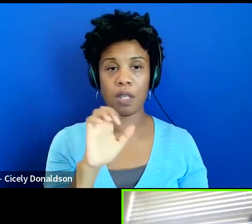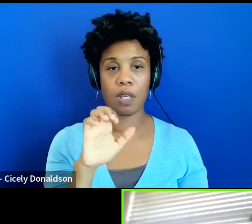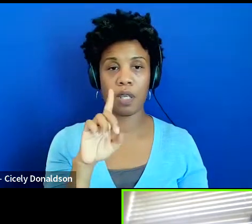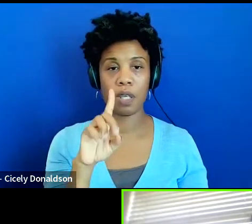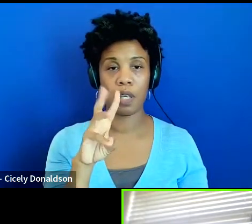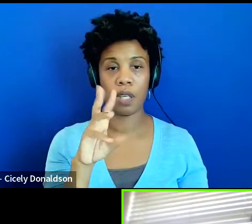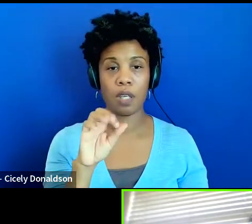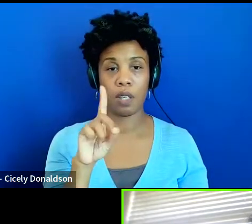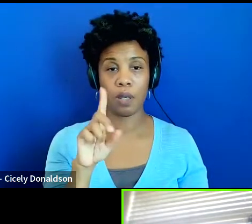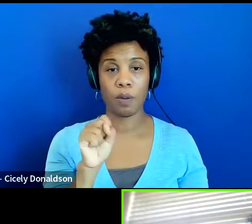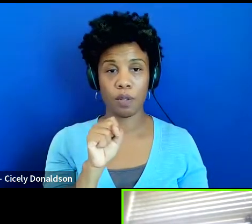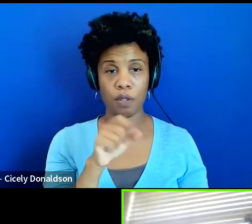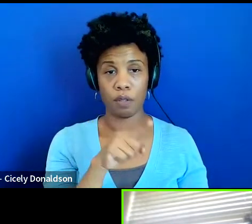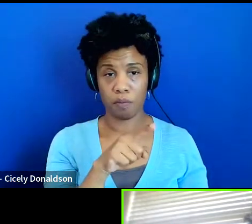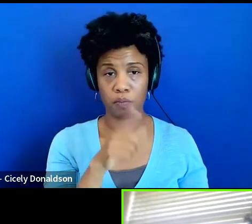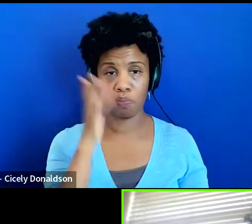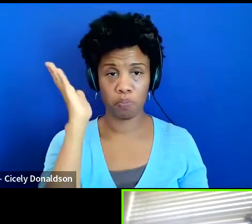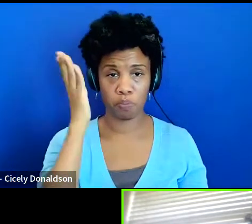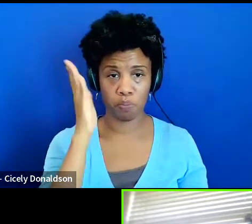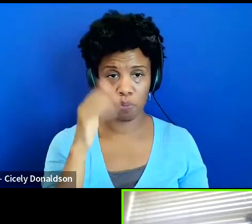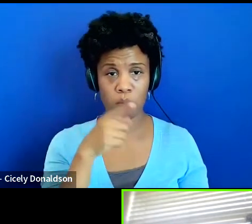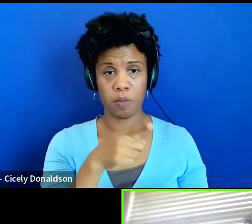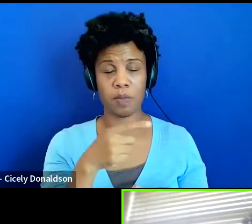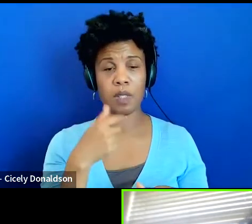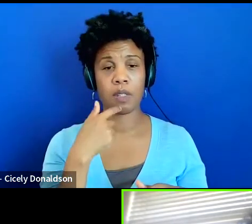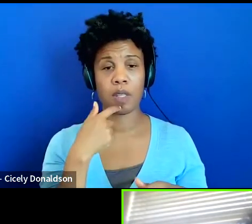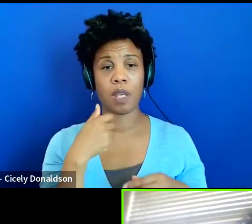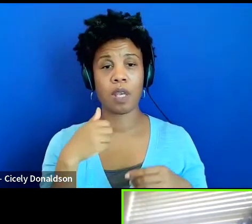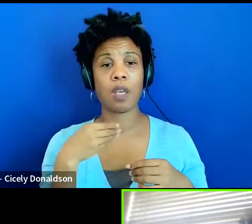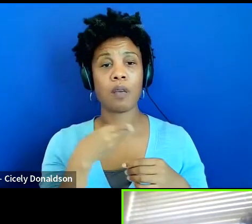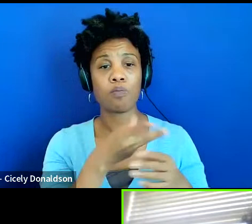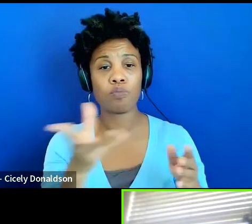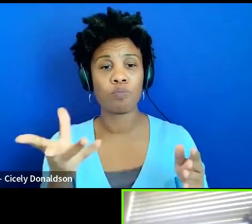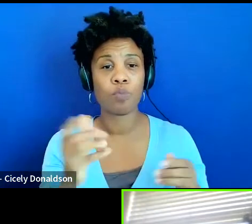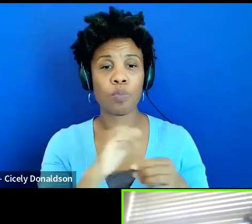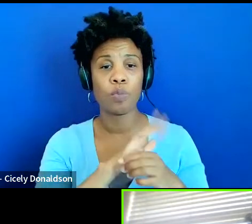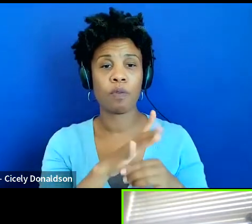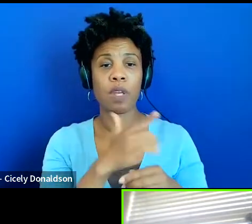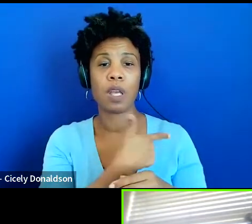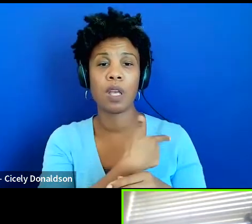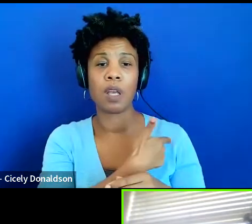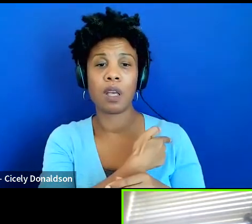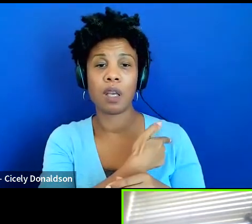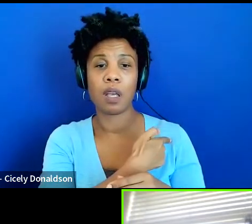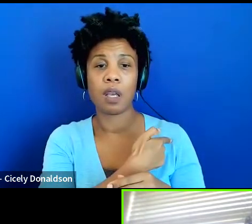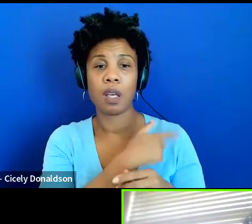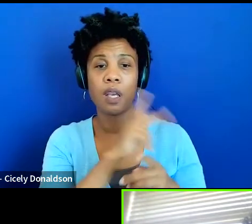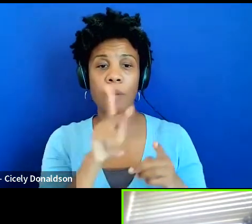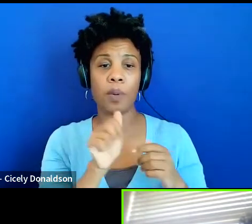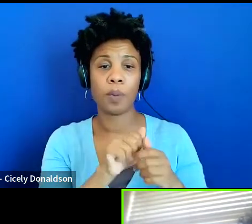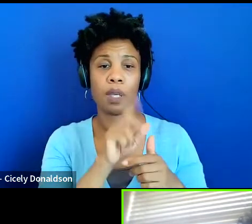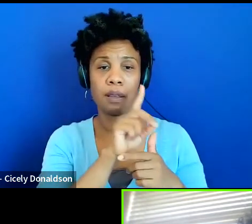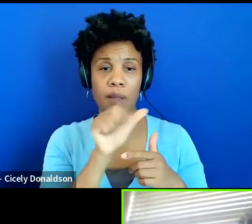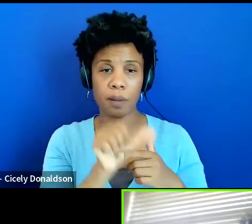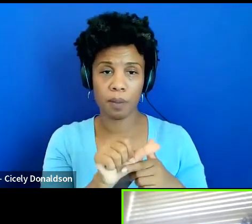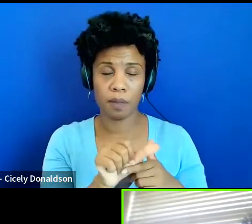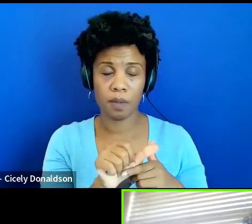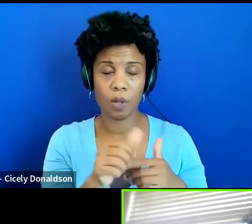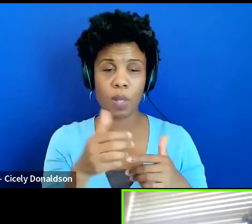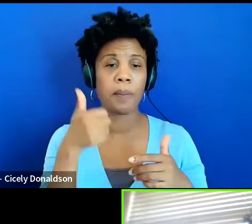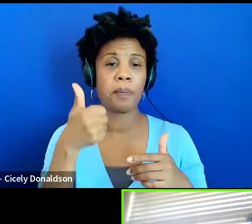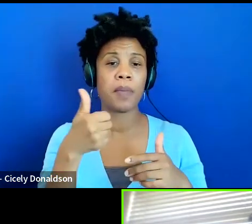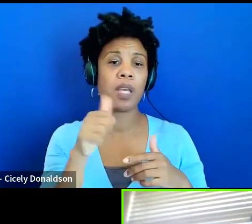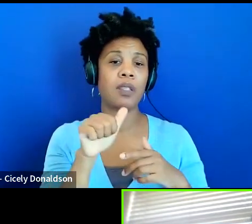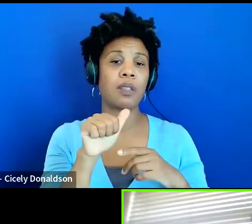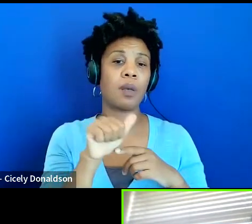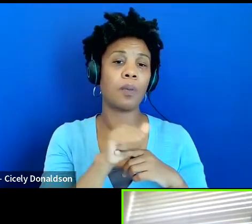be facilitating COVID-19 vaccine administration to persons with disabilities, best practices based on